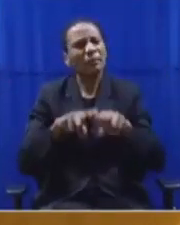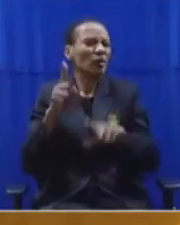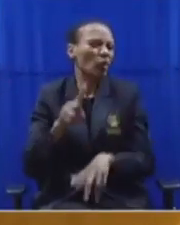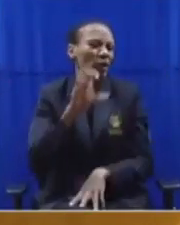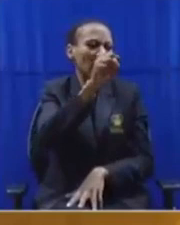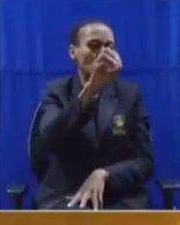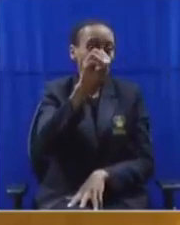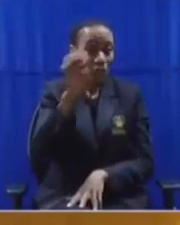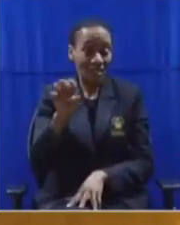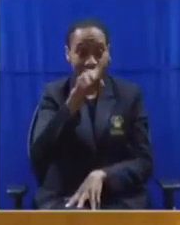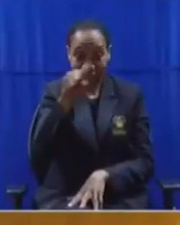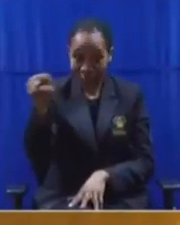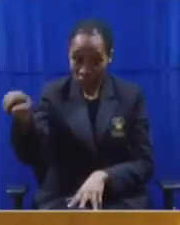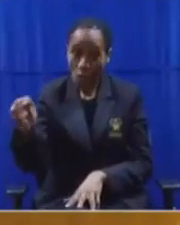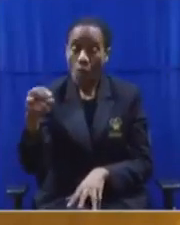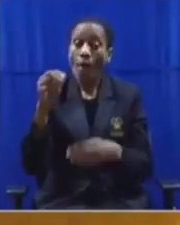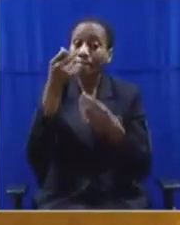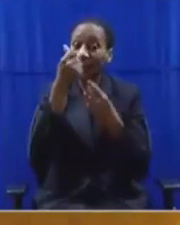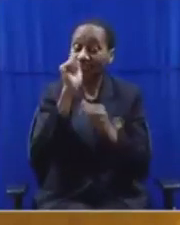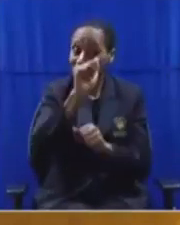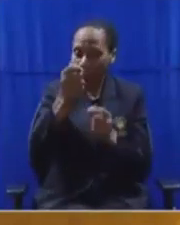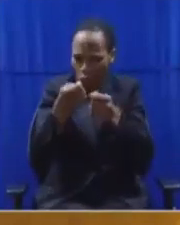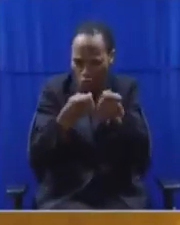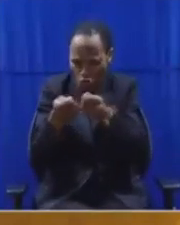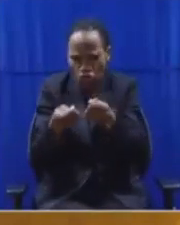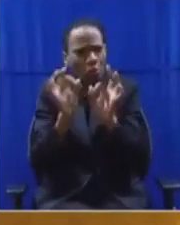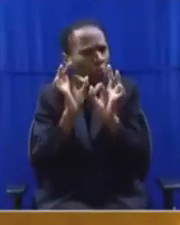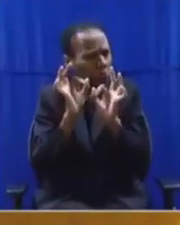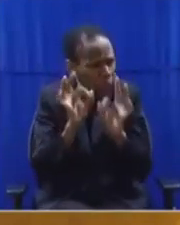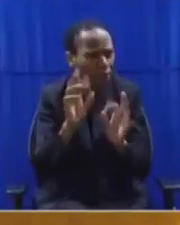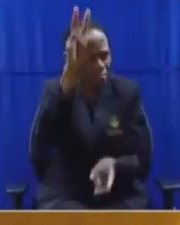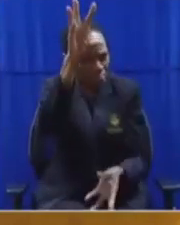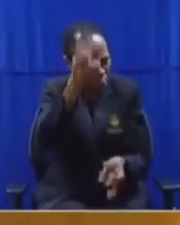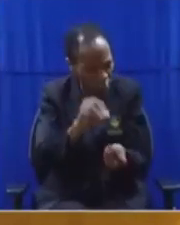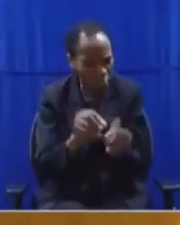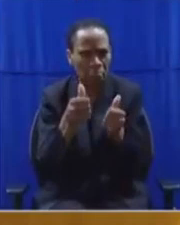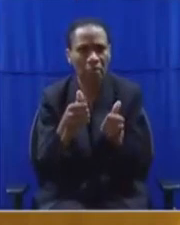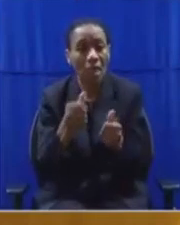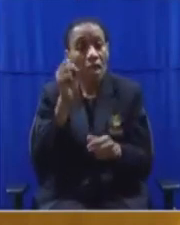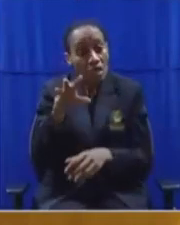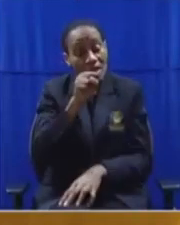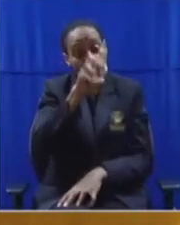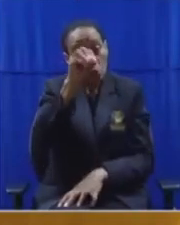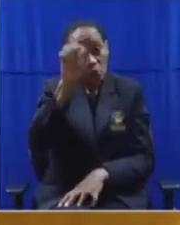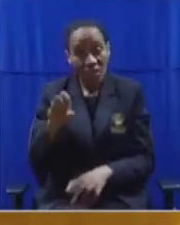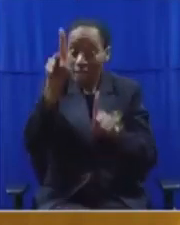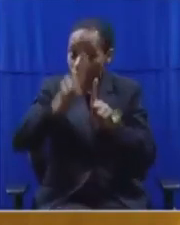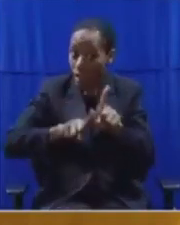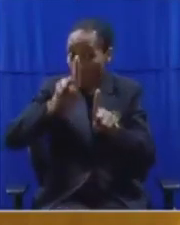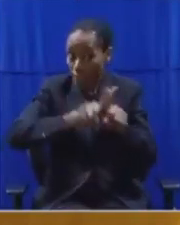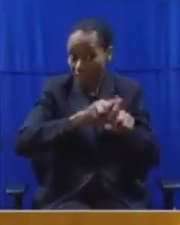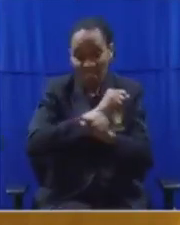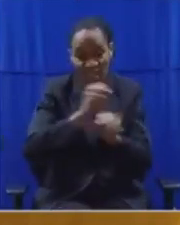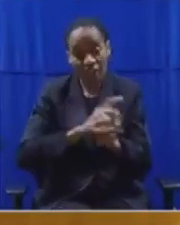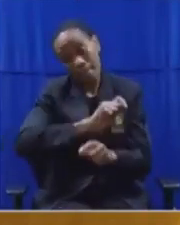state-owned entities to roll over debt and achieve financial consolidation. Should state-owned entities fail to roll over the